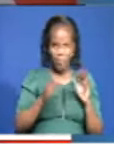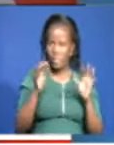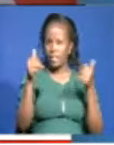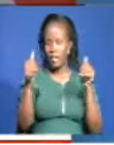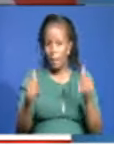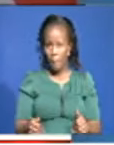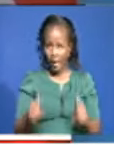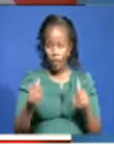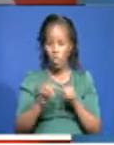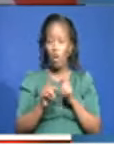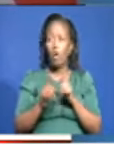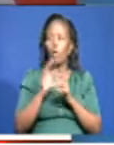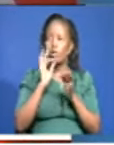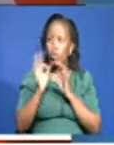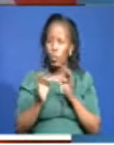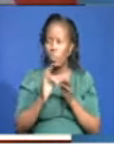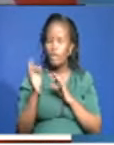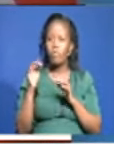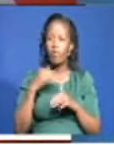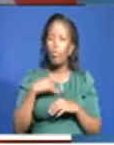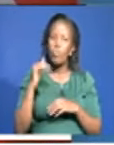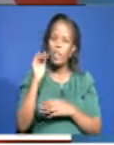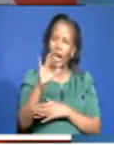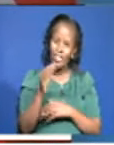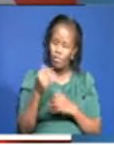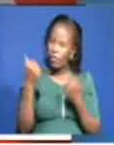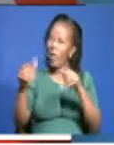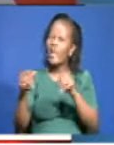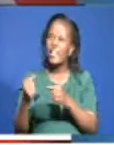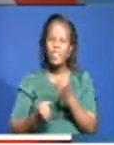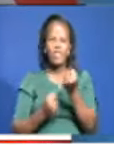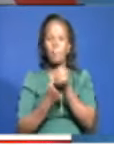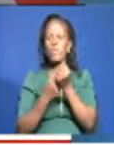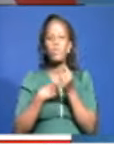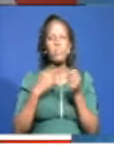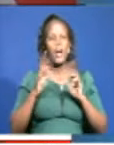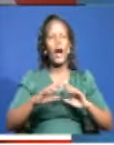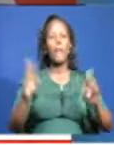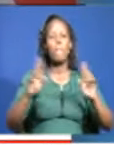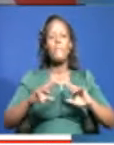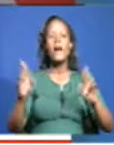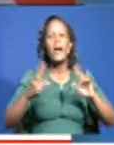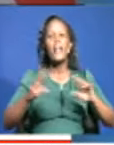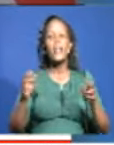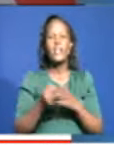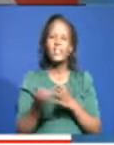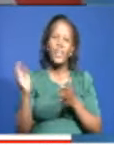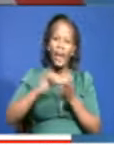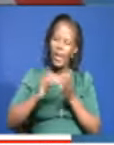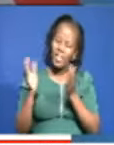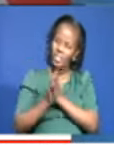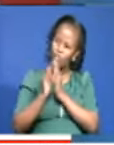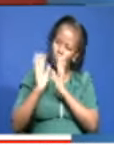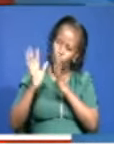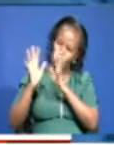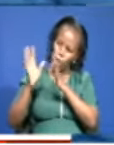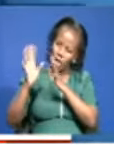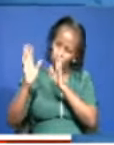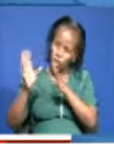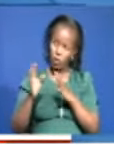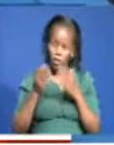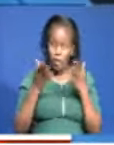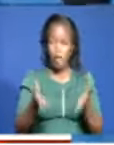support, please let me know. Once again, congratulations. Thank you. And now it's my